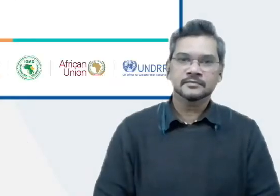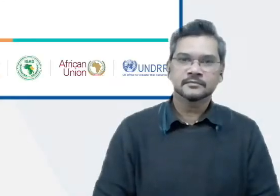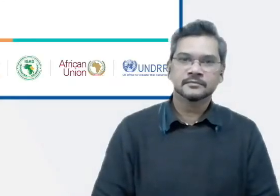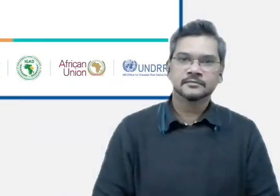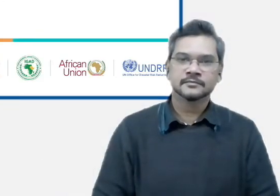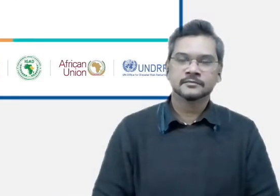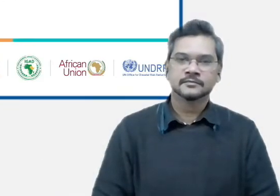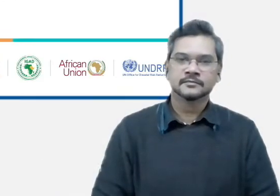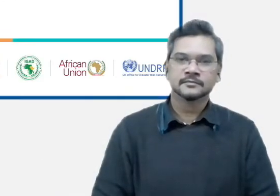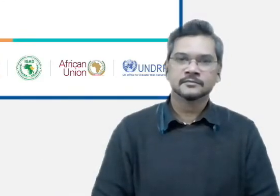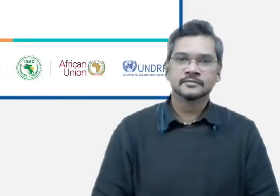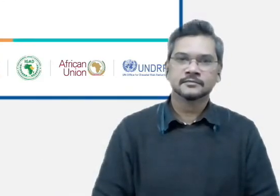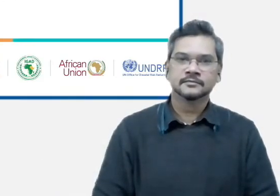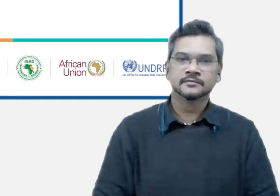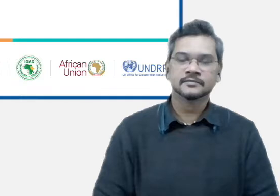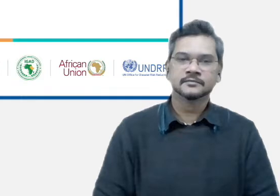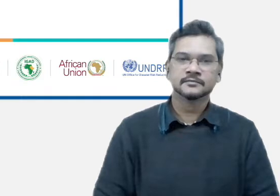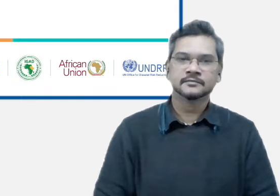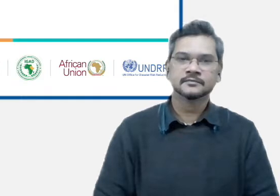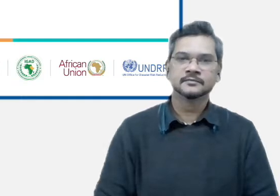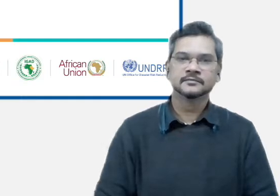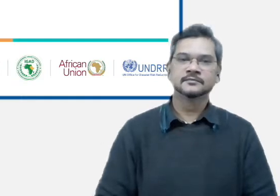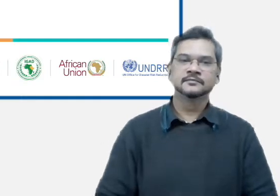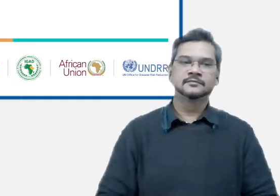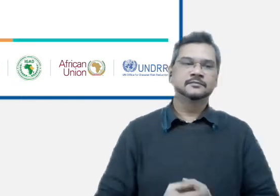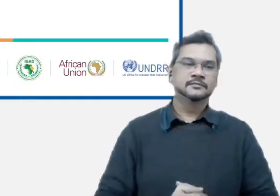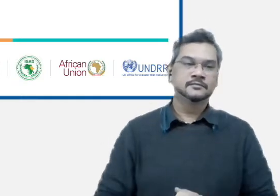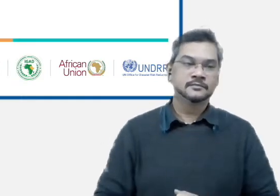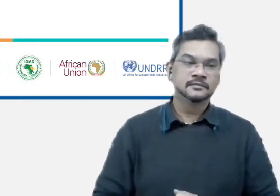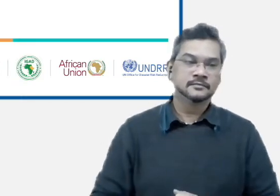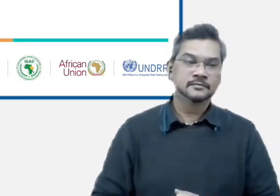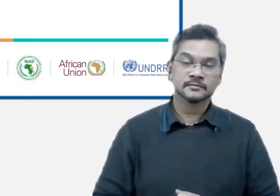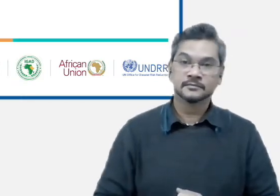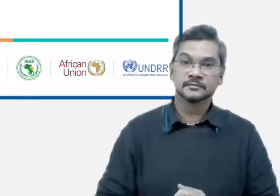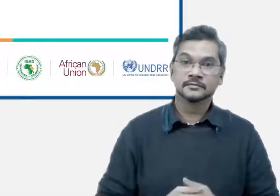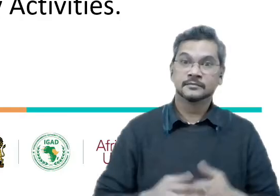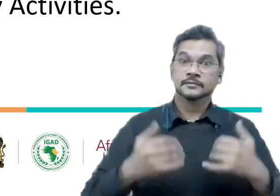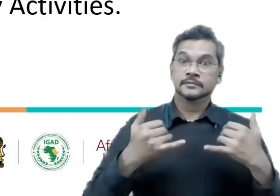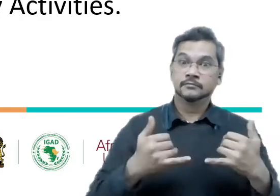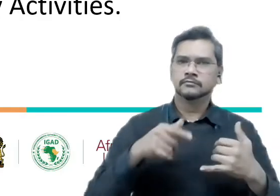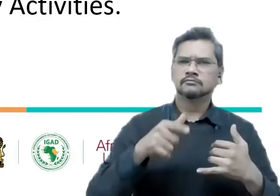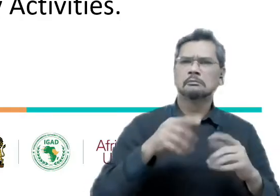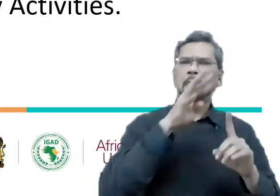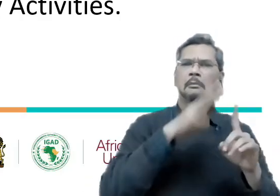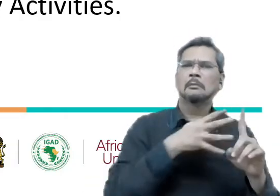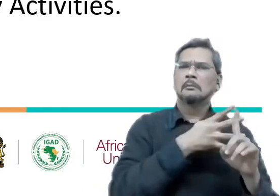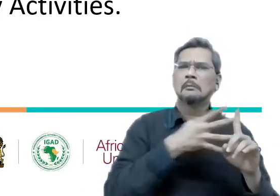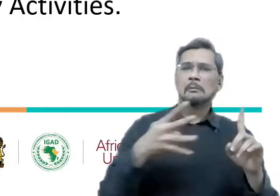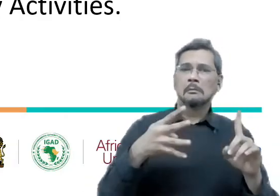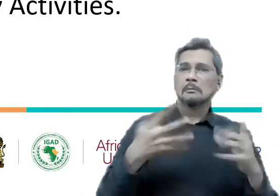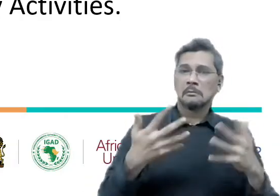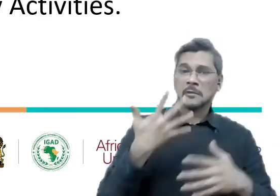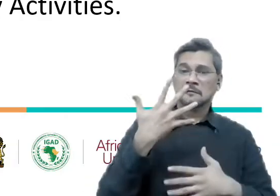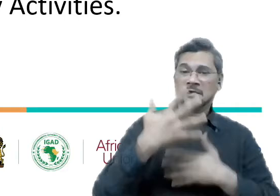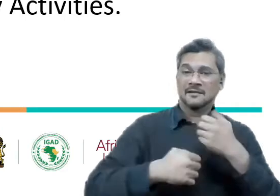Well, let me just go to the NEO matrix. I was just summarizing what we have done in the last 5 years. Now, the NEO matrix